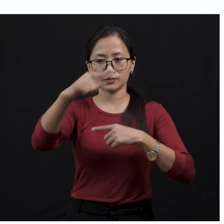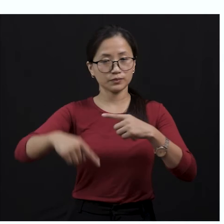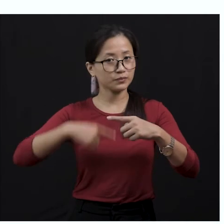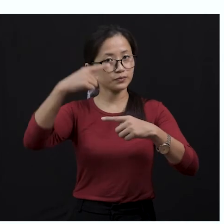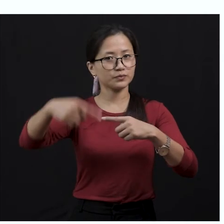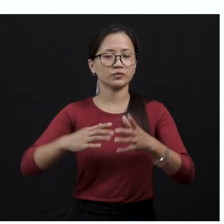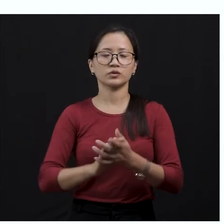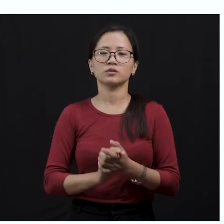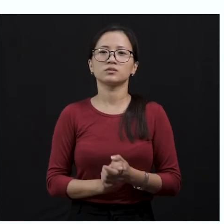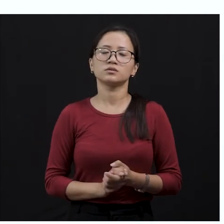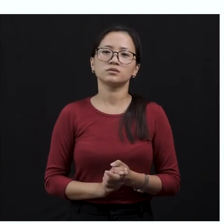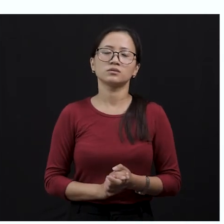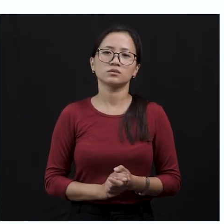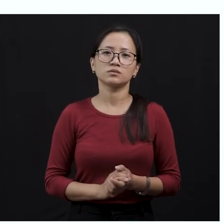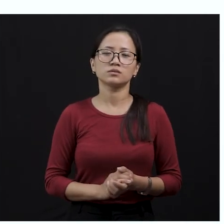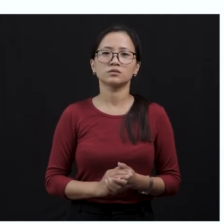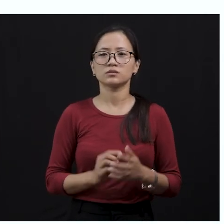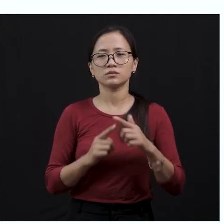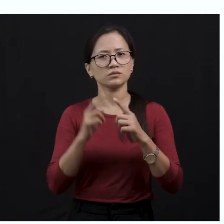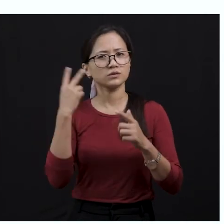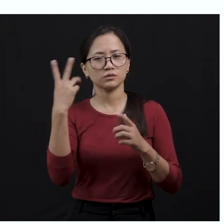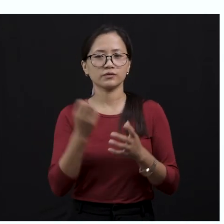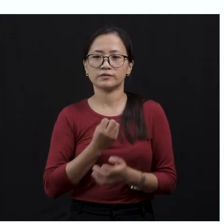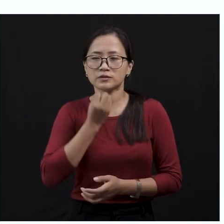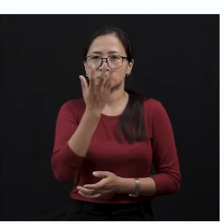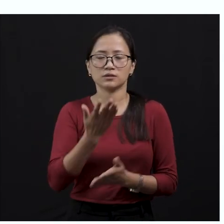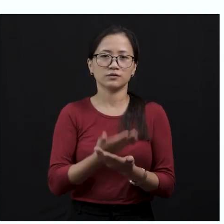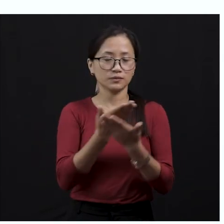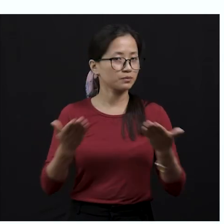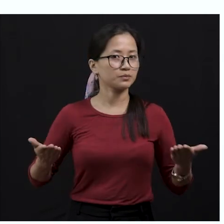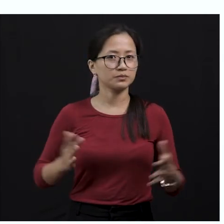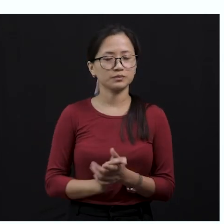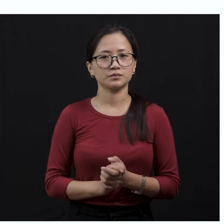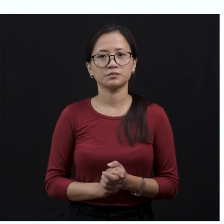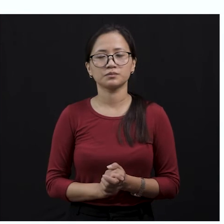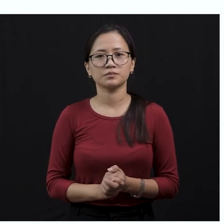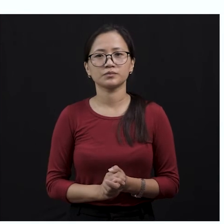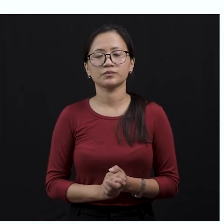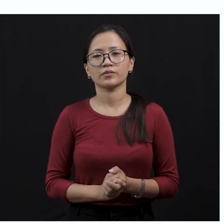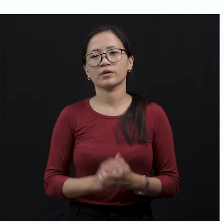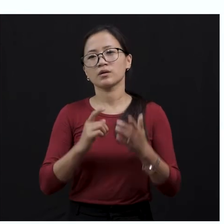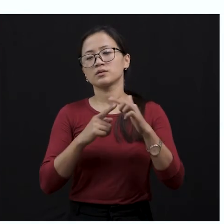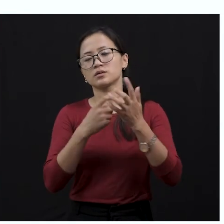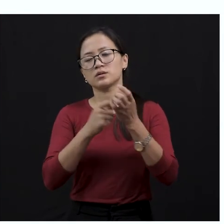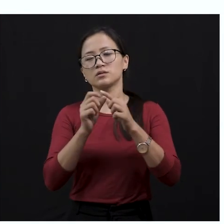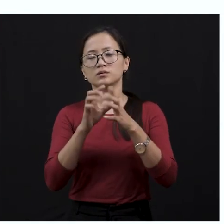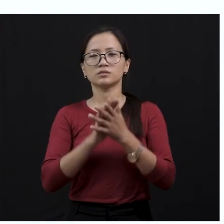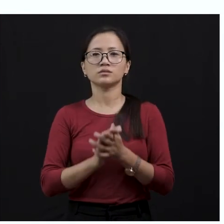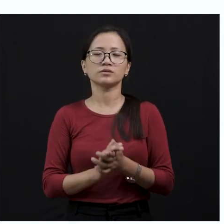wheel, with the invention of wheel, transportation was very easy for them, and also trade